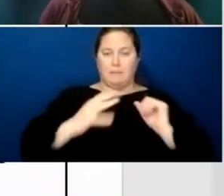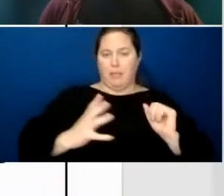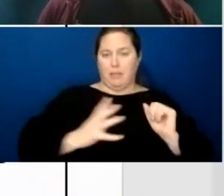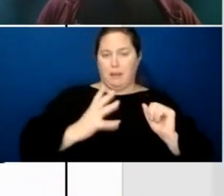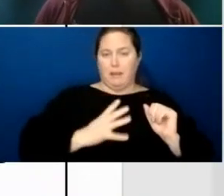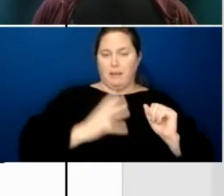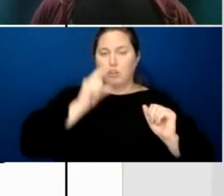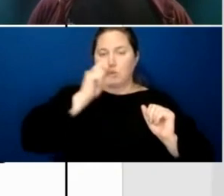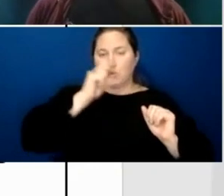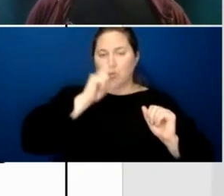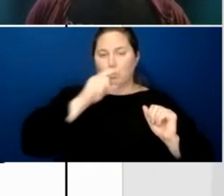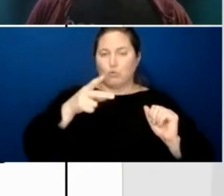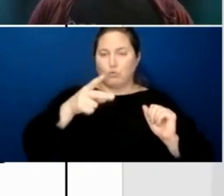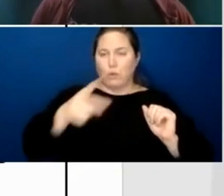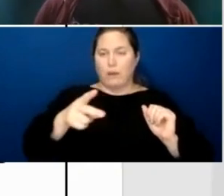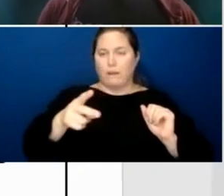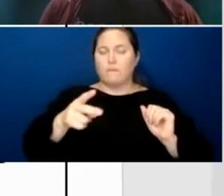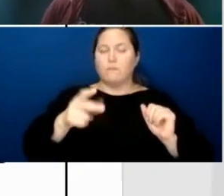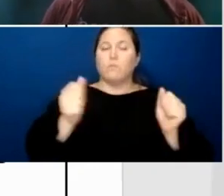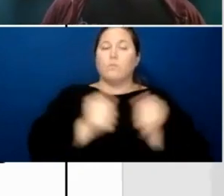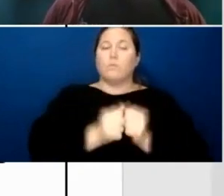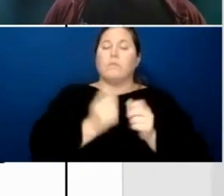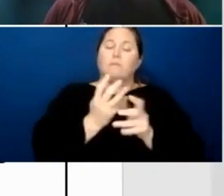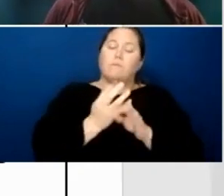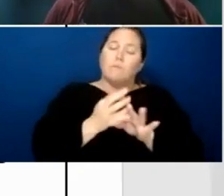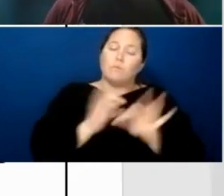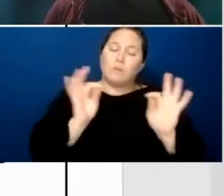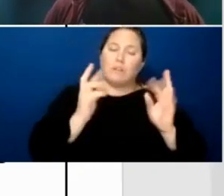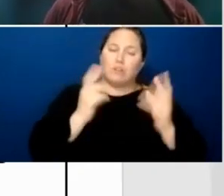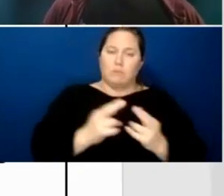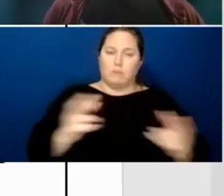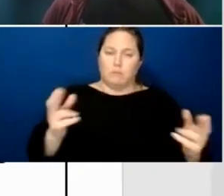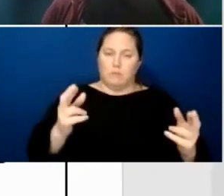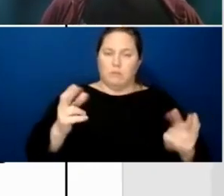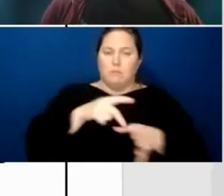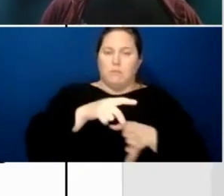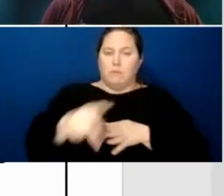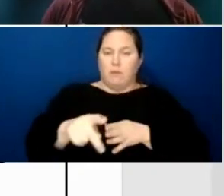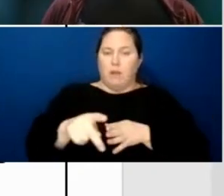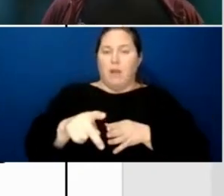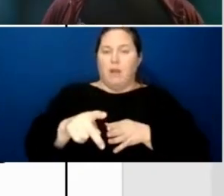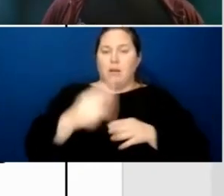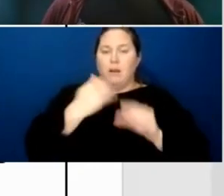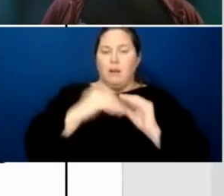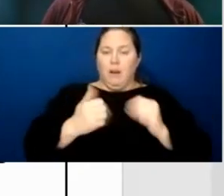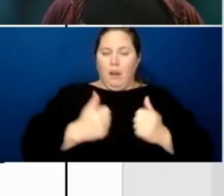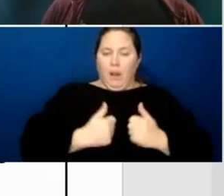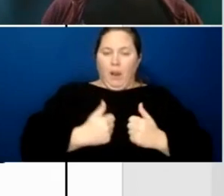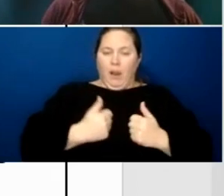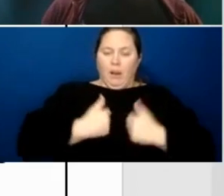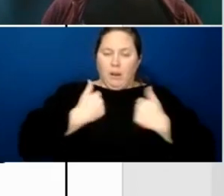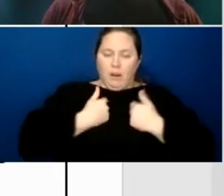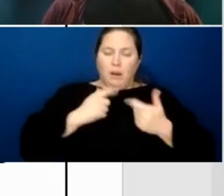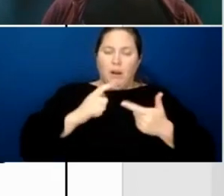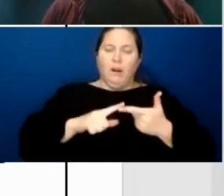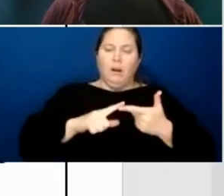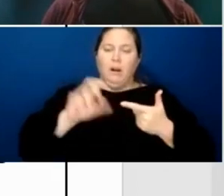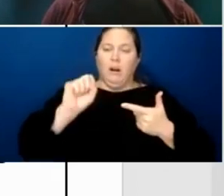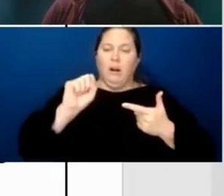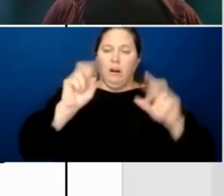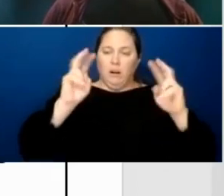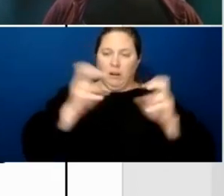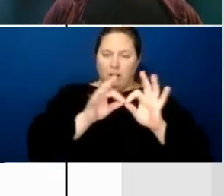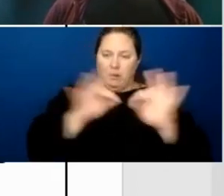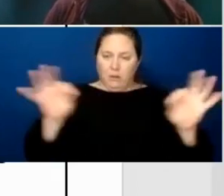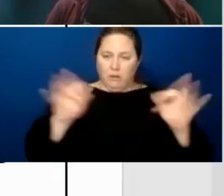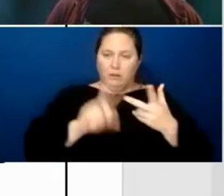Drive of free resources for professional email addresses, not sending emails like text, subject lines, addressing